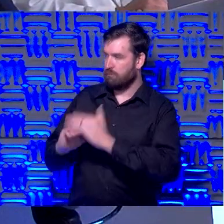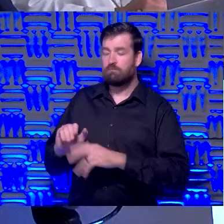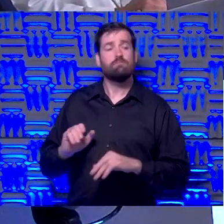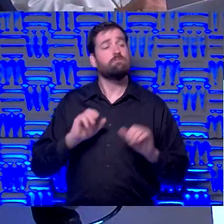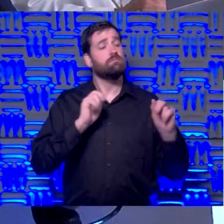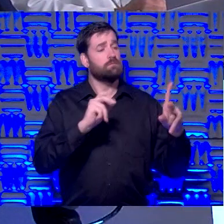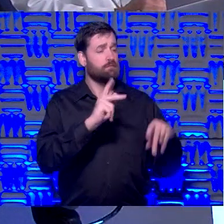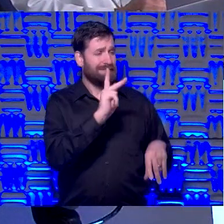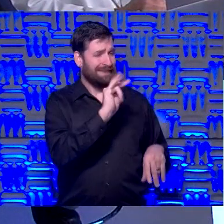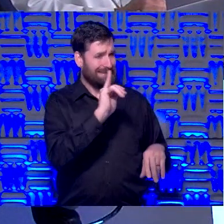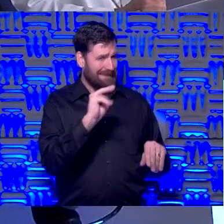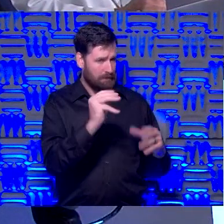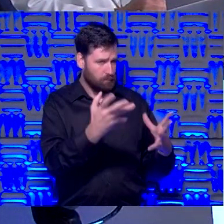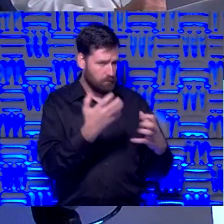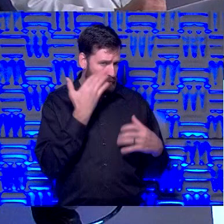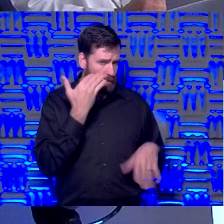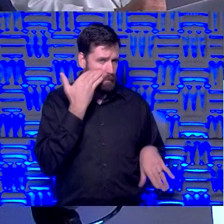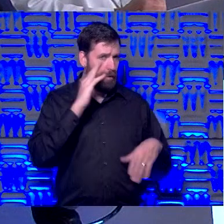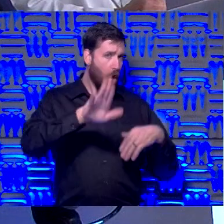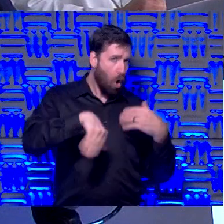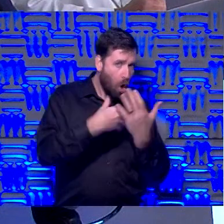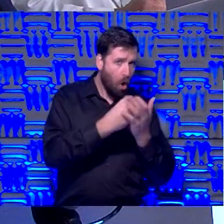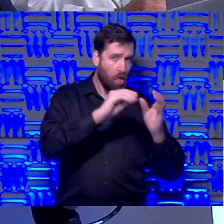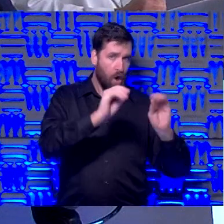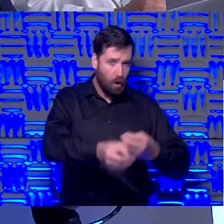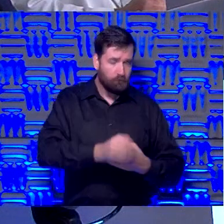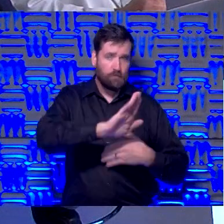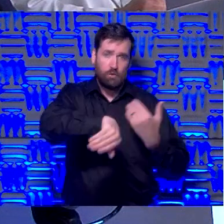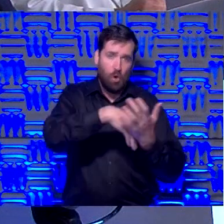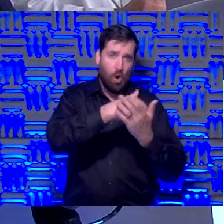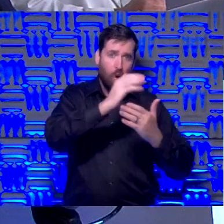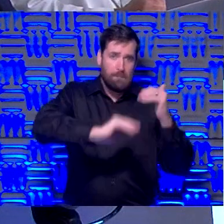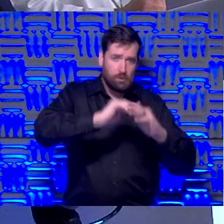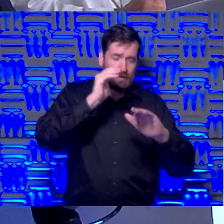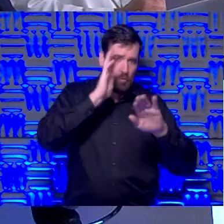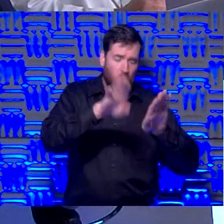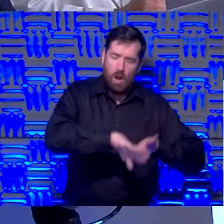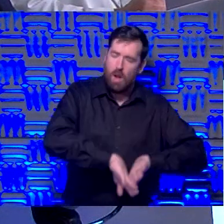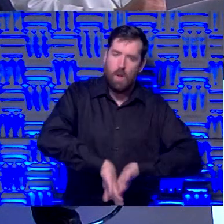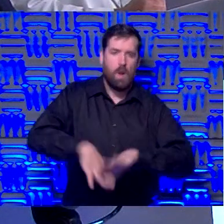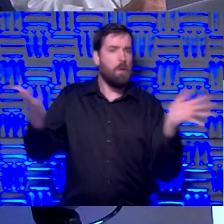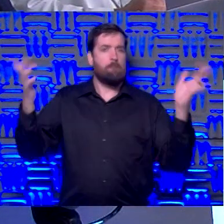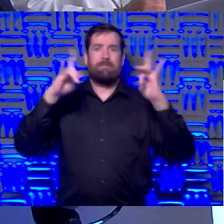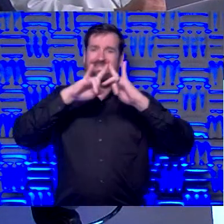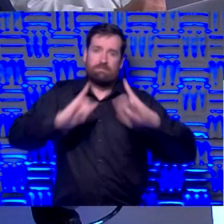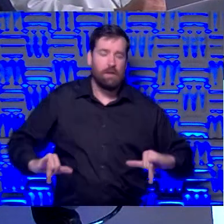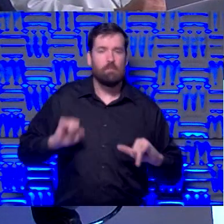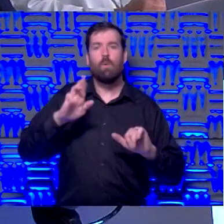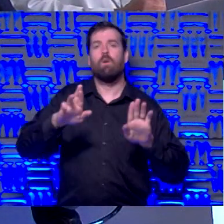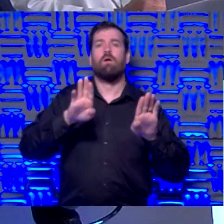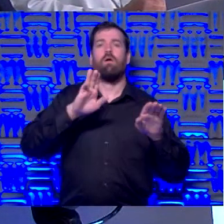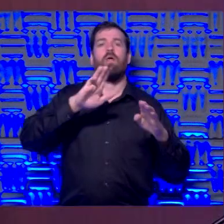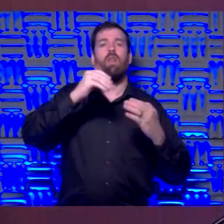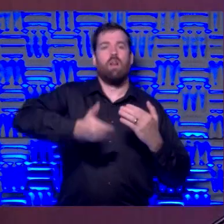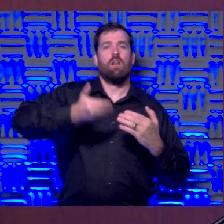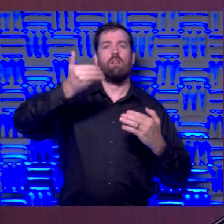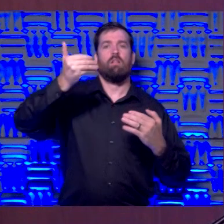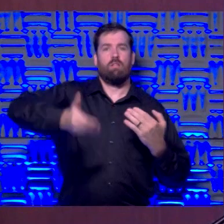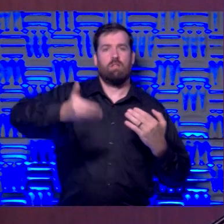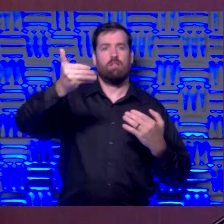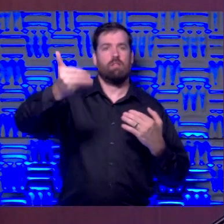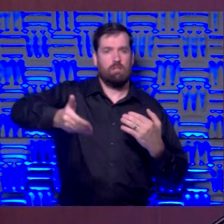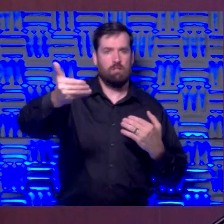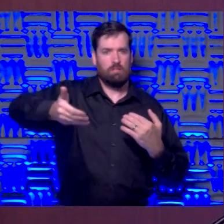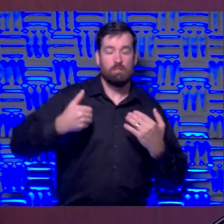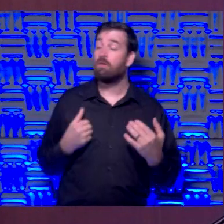Kim wants to know, are all the offices and buildings and everything going to open at once? Are you going to stagger it? So,